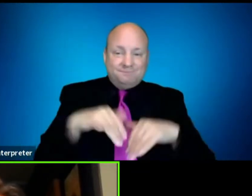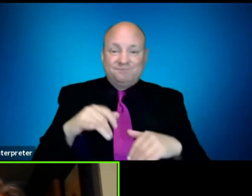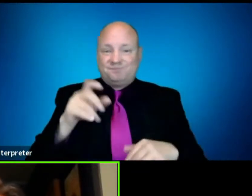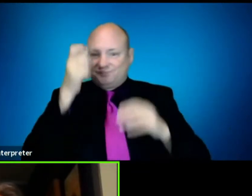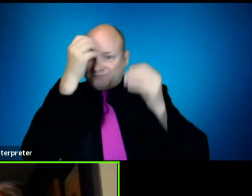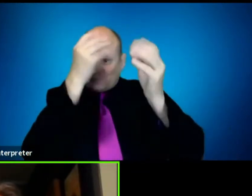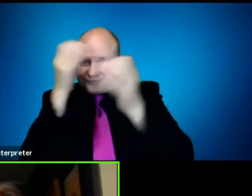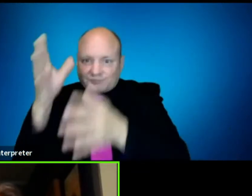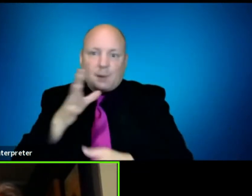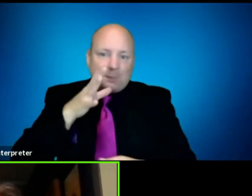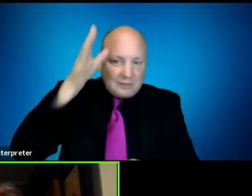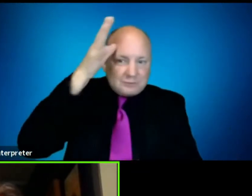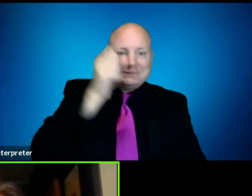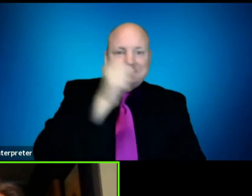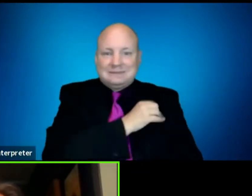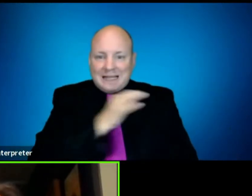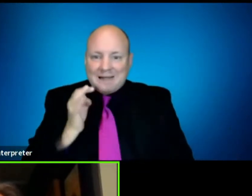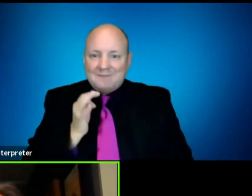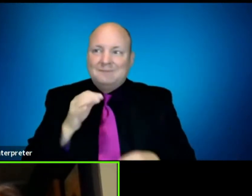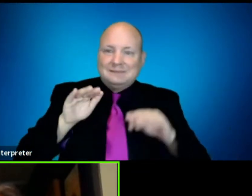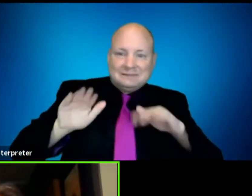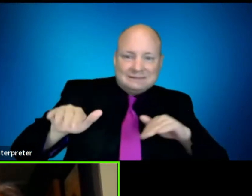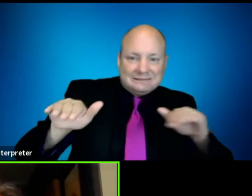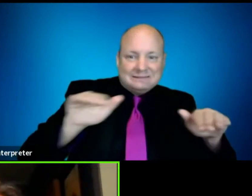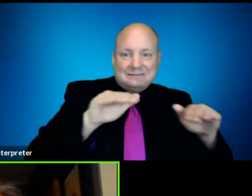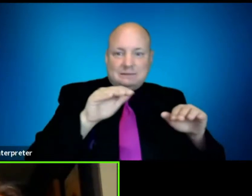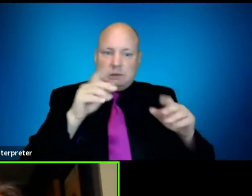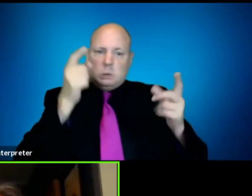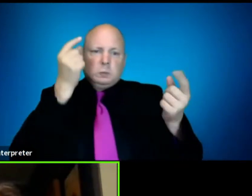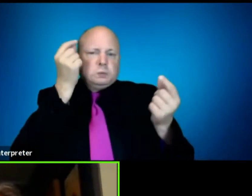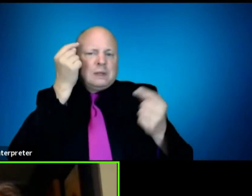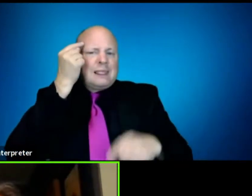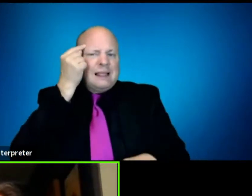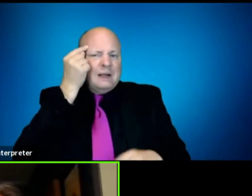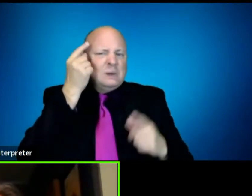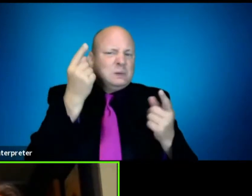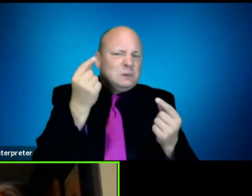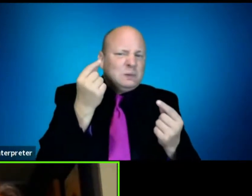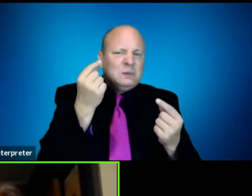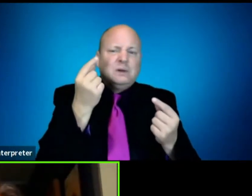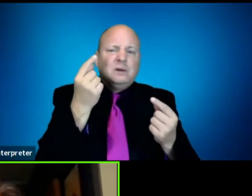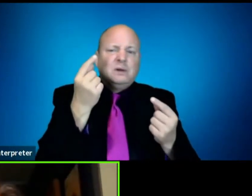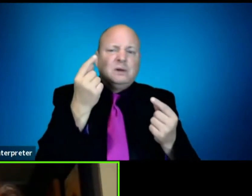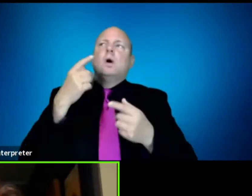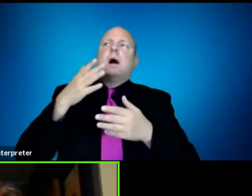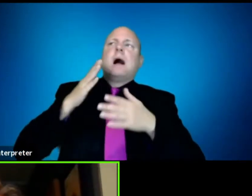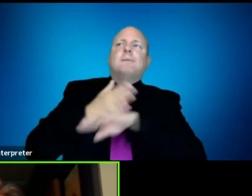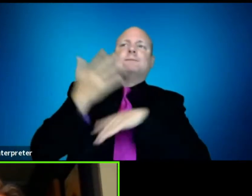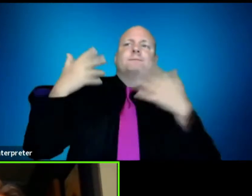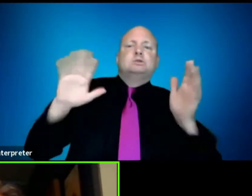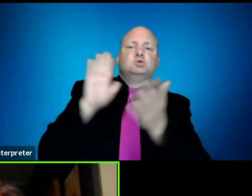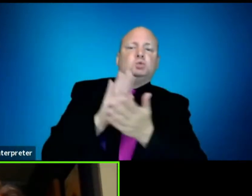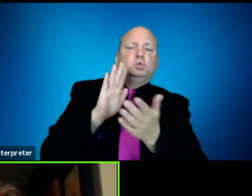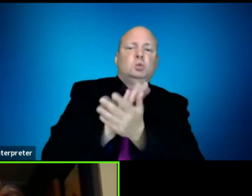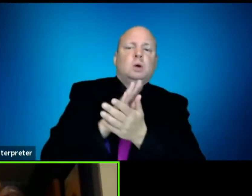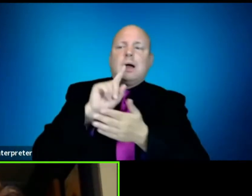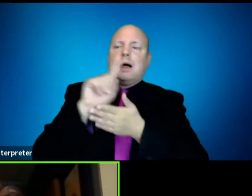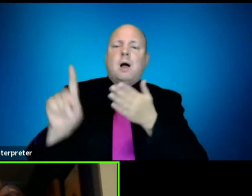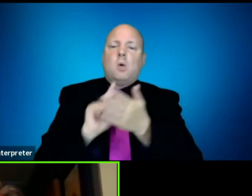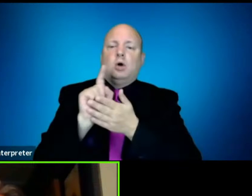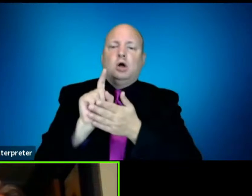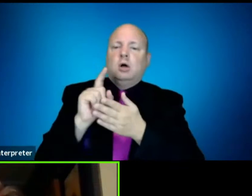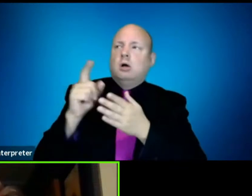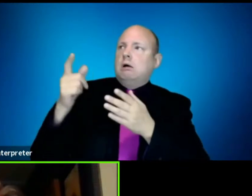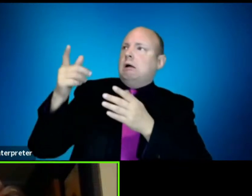the activities you're participating in the community. Try and lower your risk so you don't show up at school unknowingly with COVID. If you're a parent of a